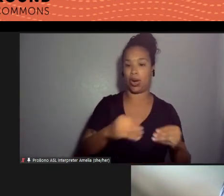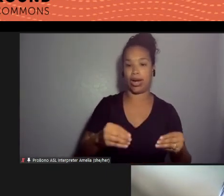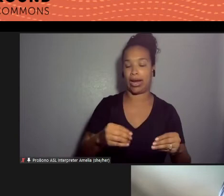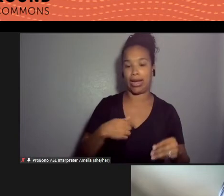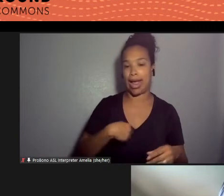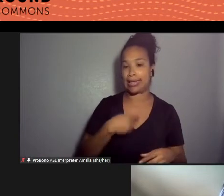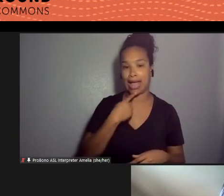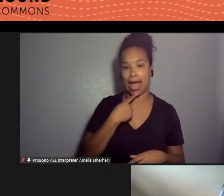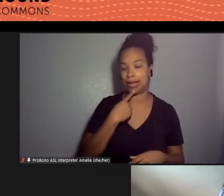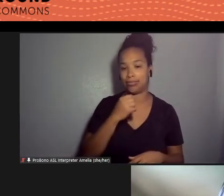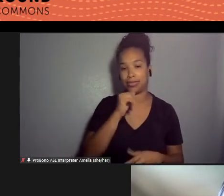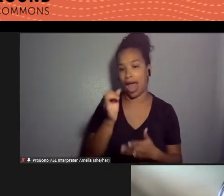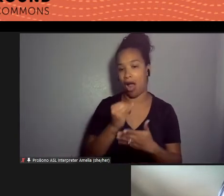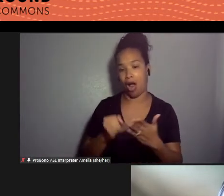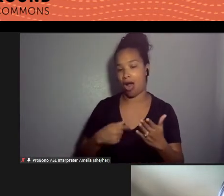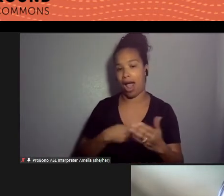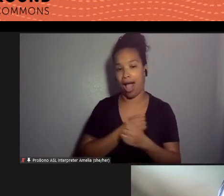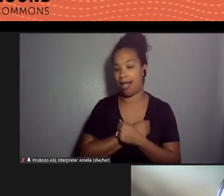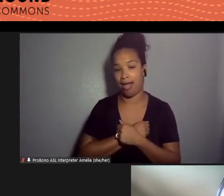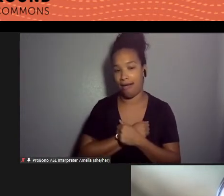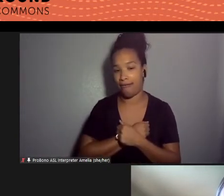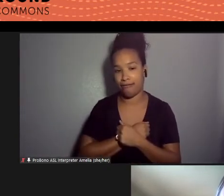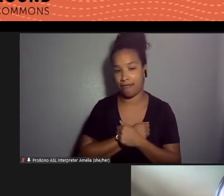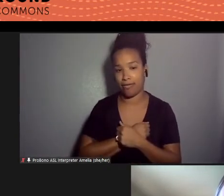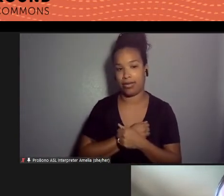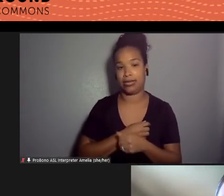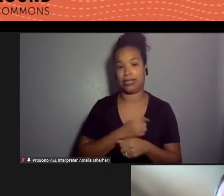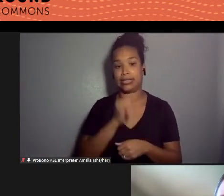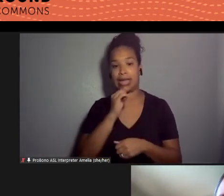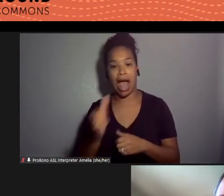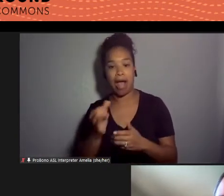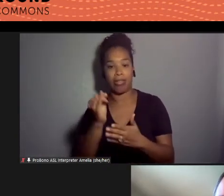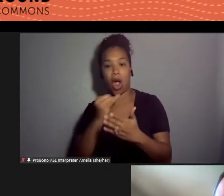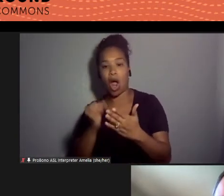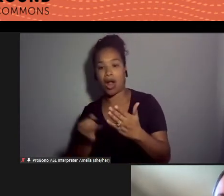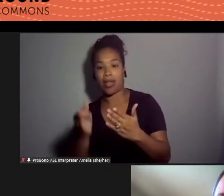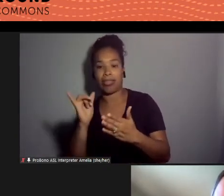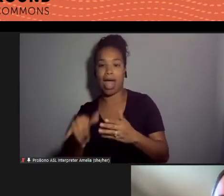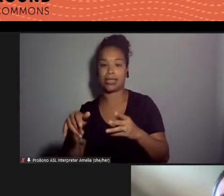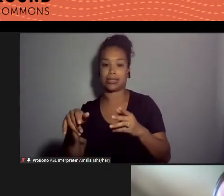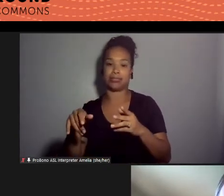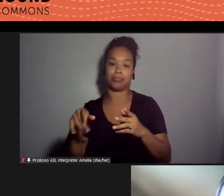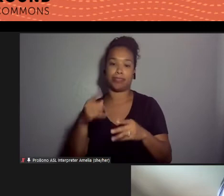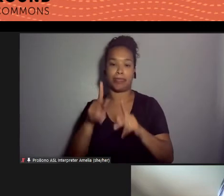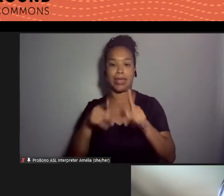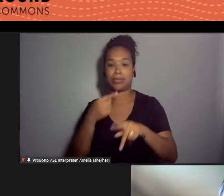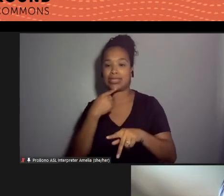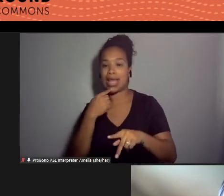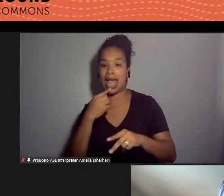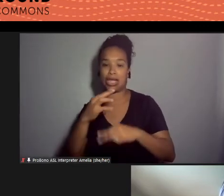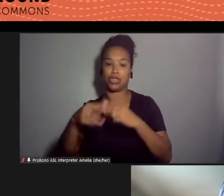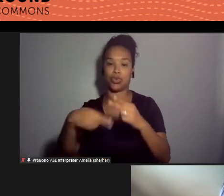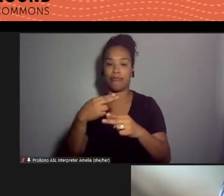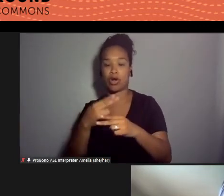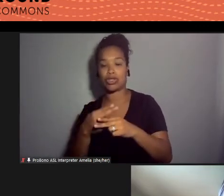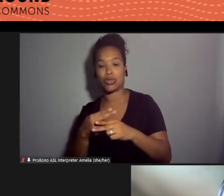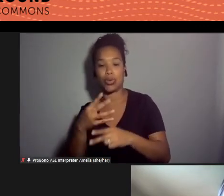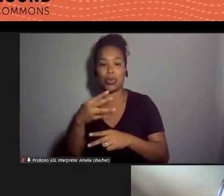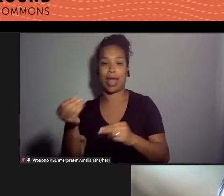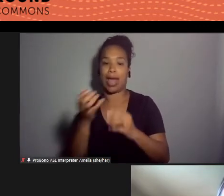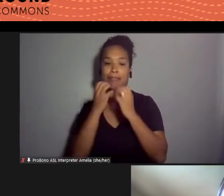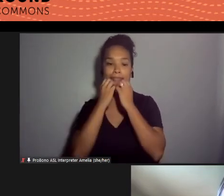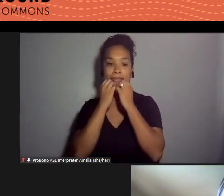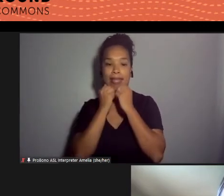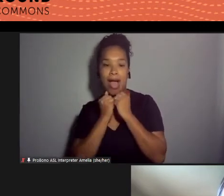not the art form that claims to be universal and beloved and a place